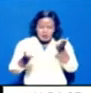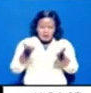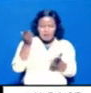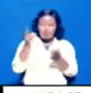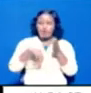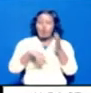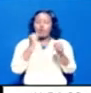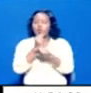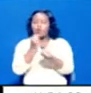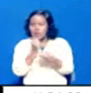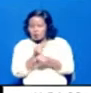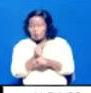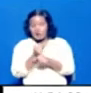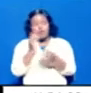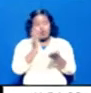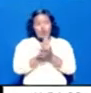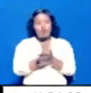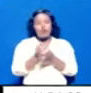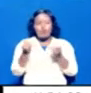what you measure